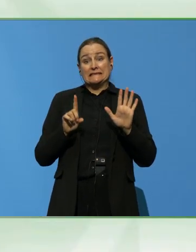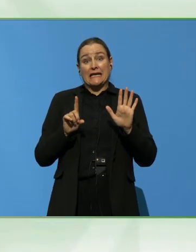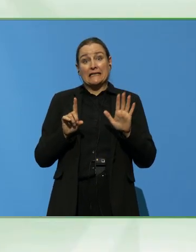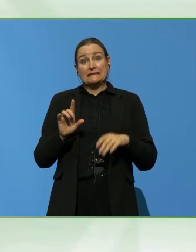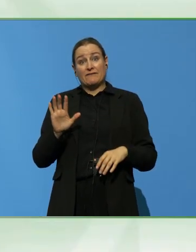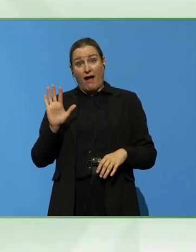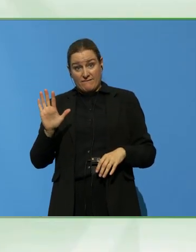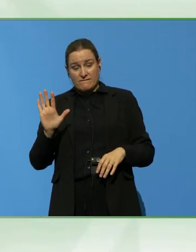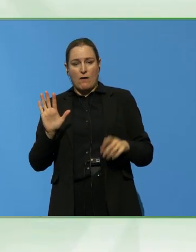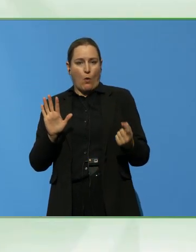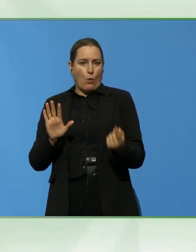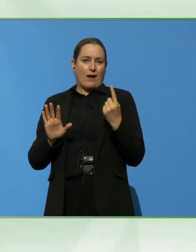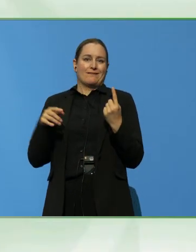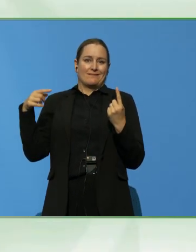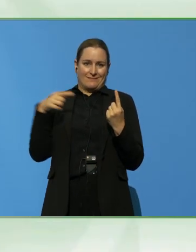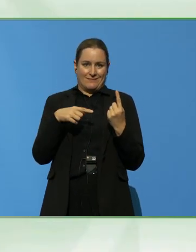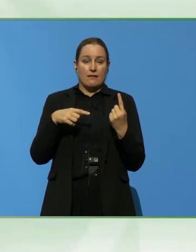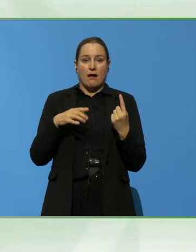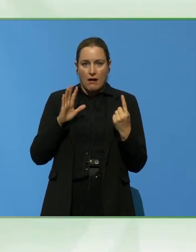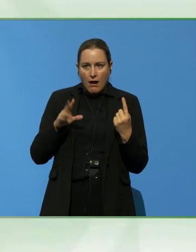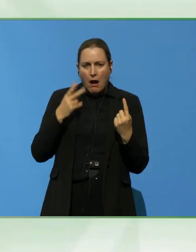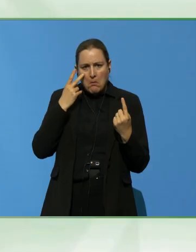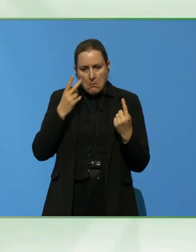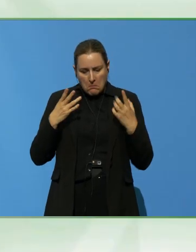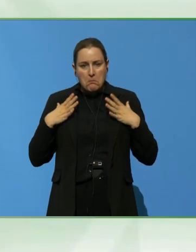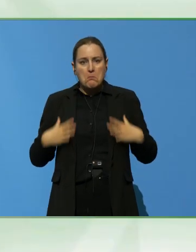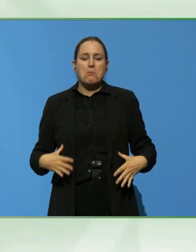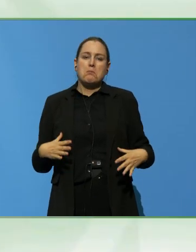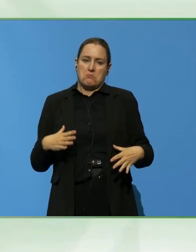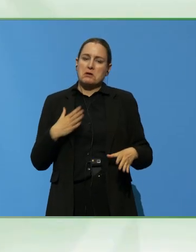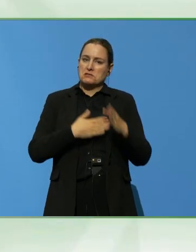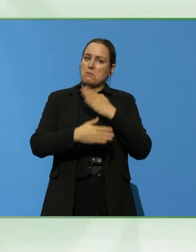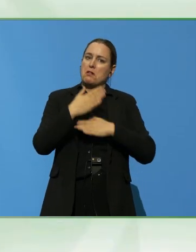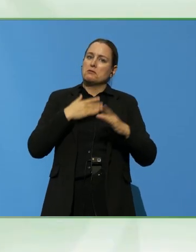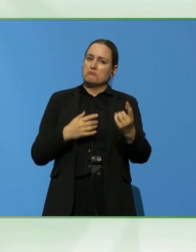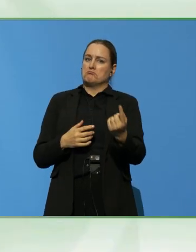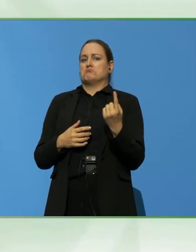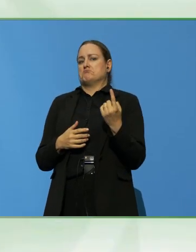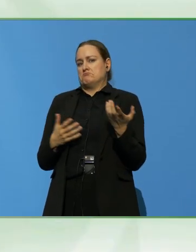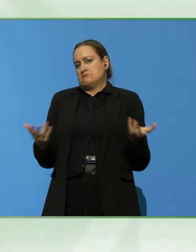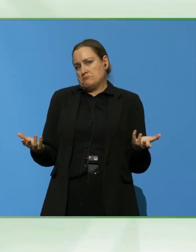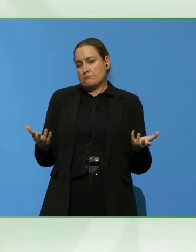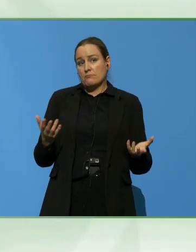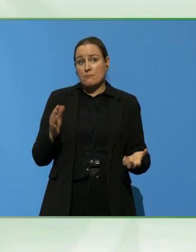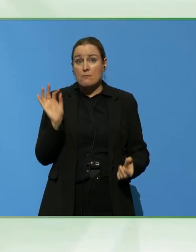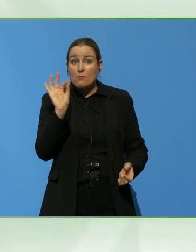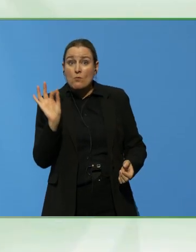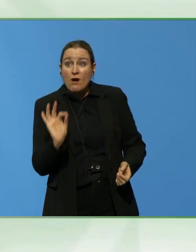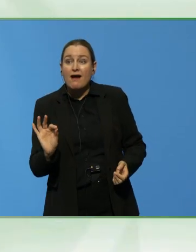disability. So that was, I think, because of the communication. So I